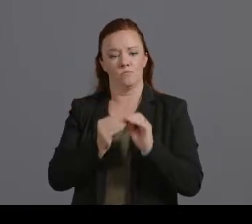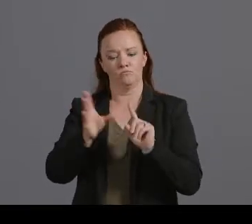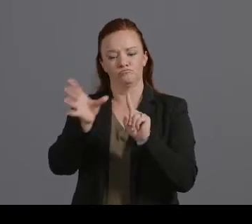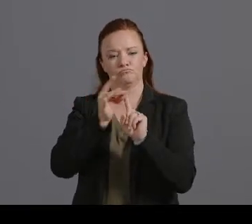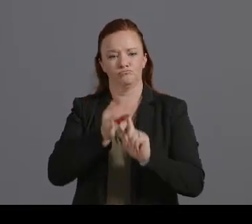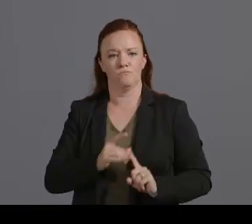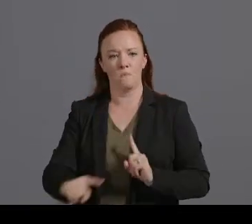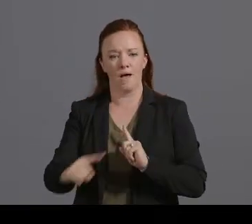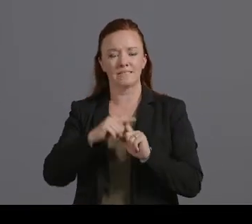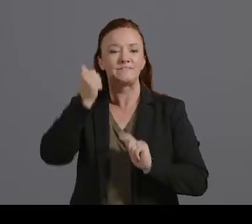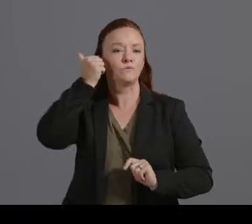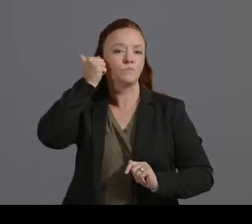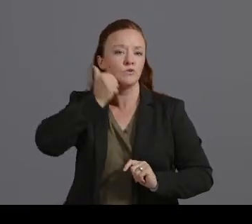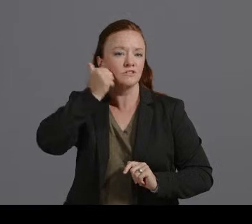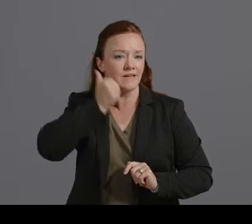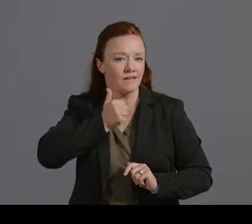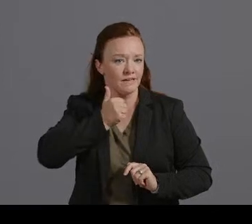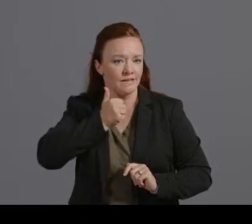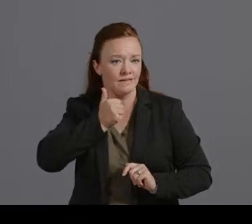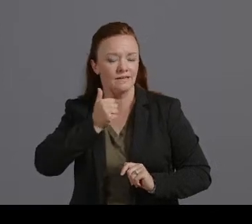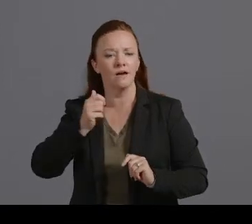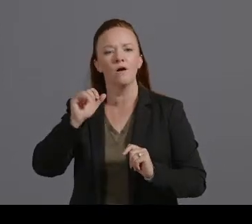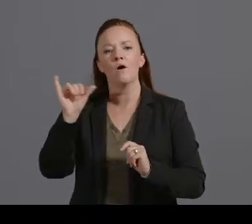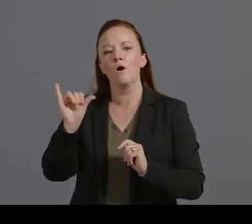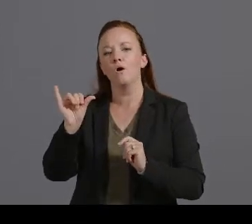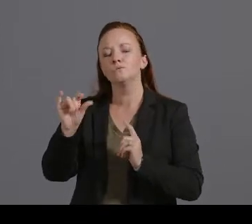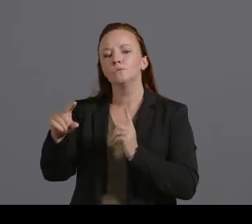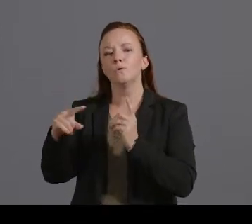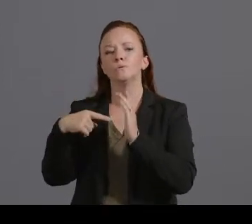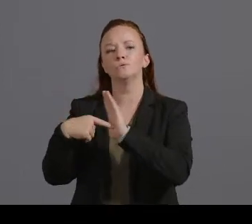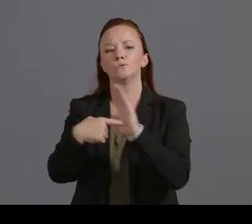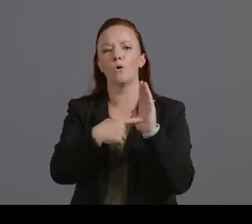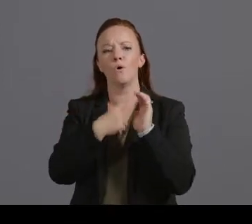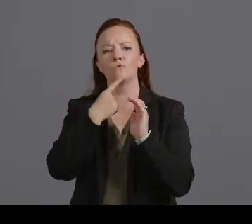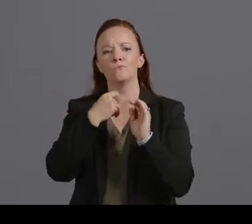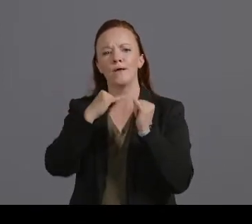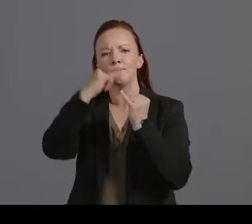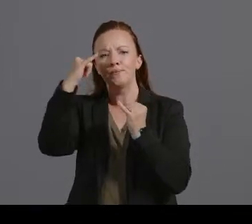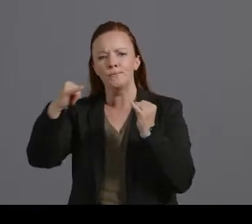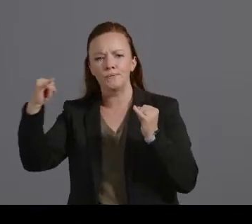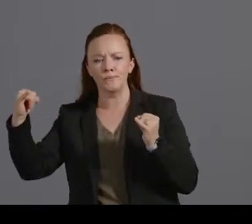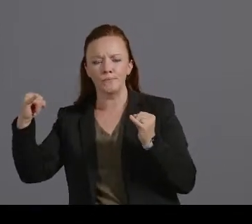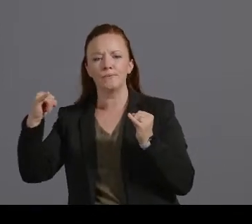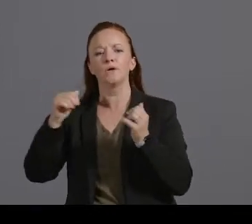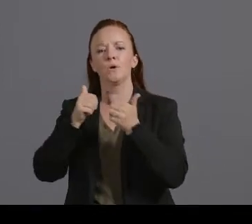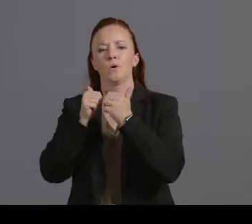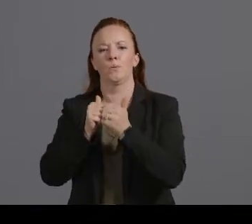mitigation strategies that have been overlaid. This will be updated